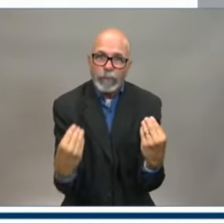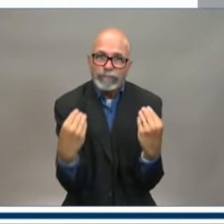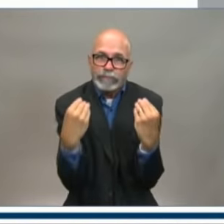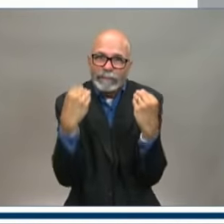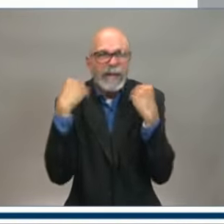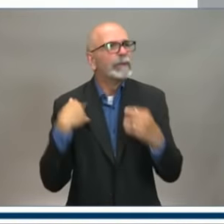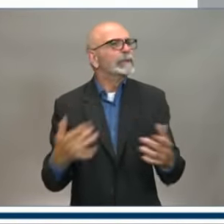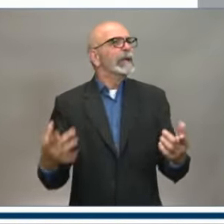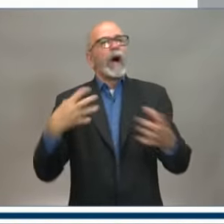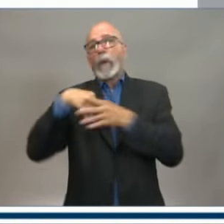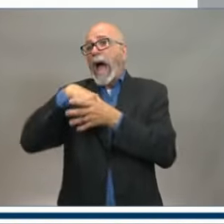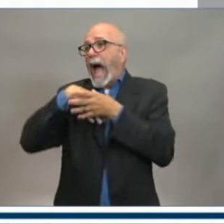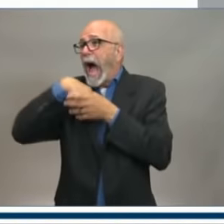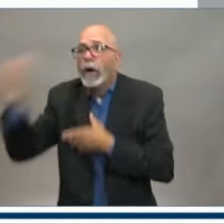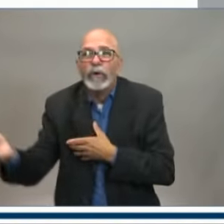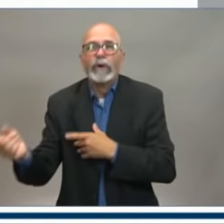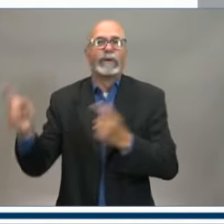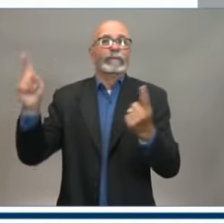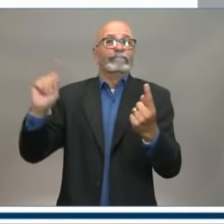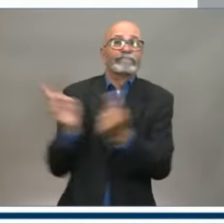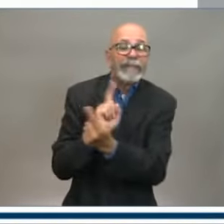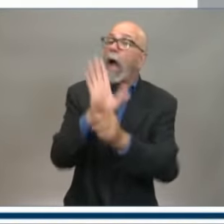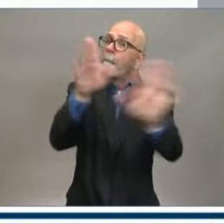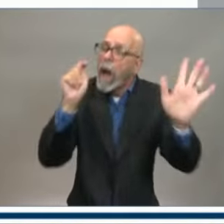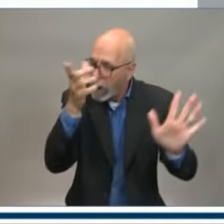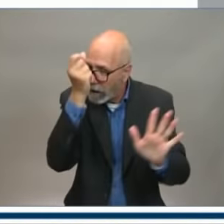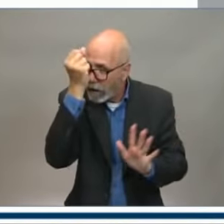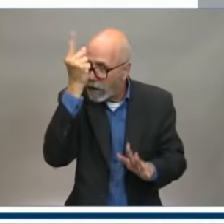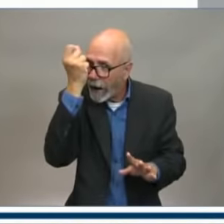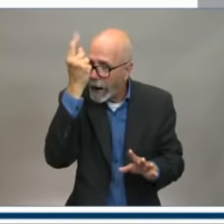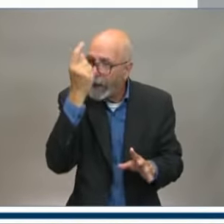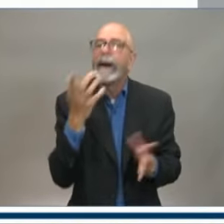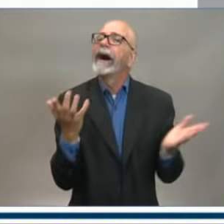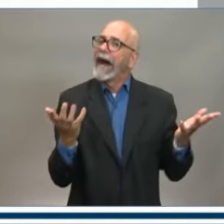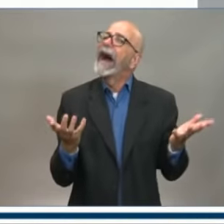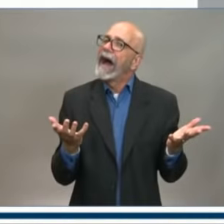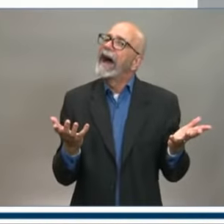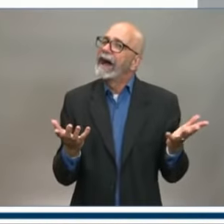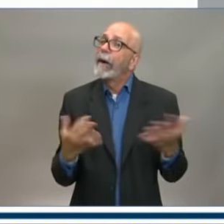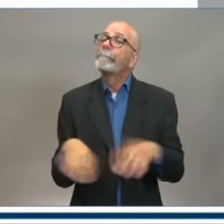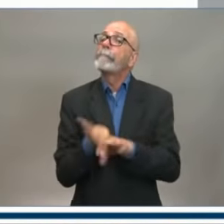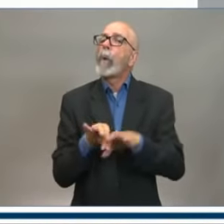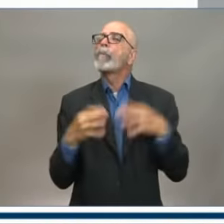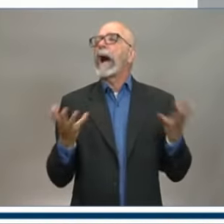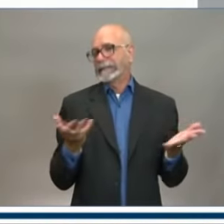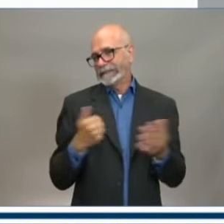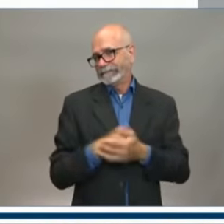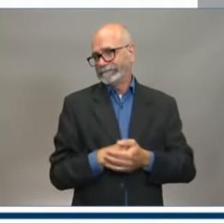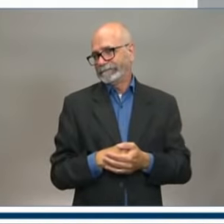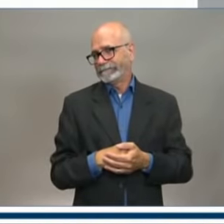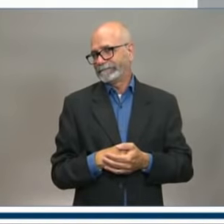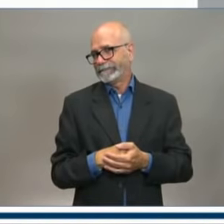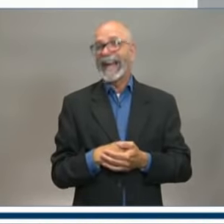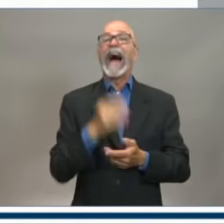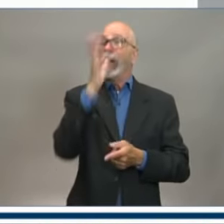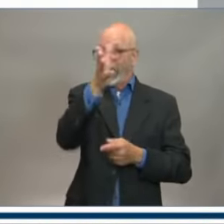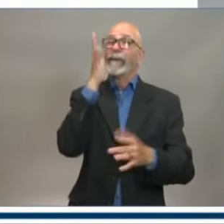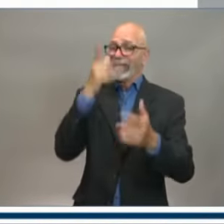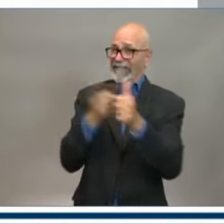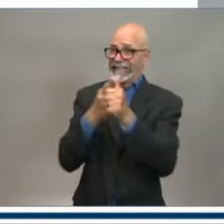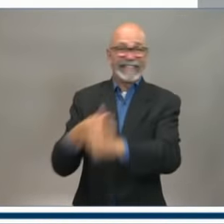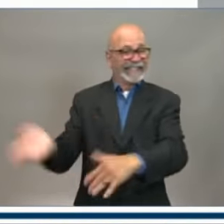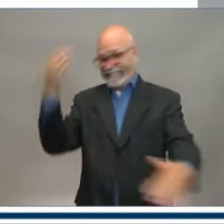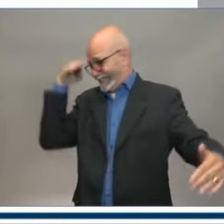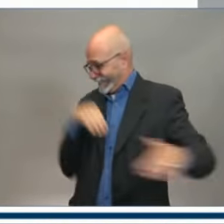people that make sure they have appropriate expectations of that. Your experience will be quite a bit